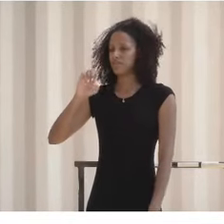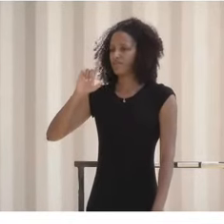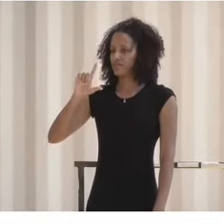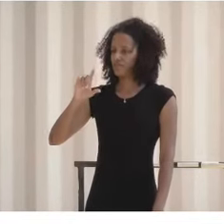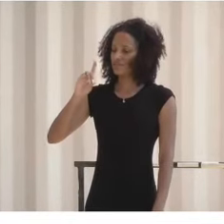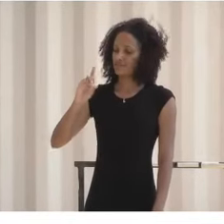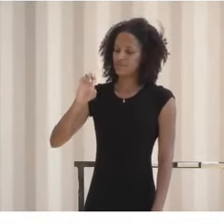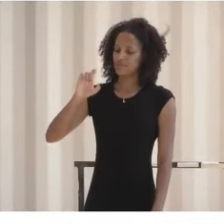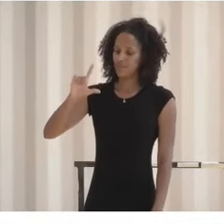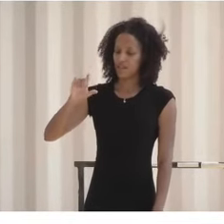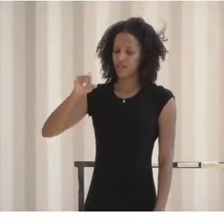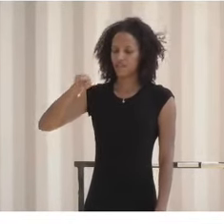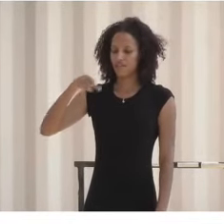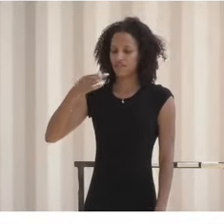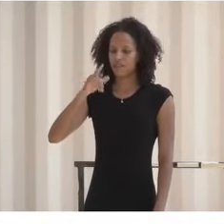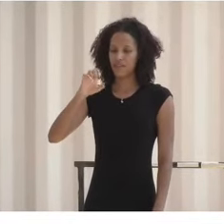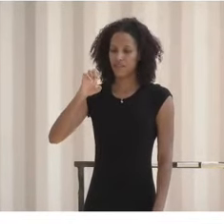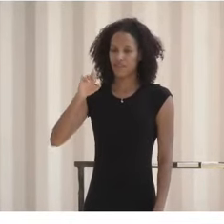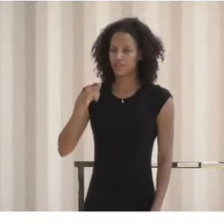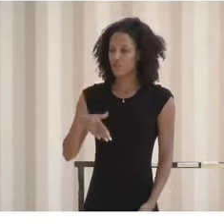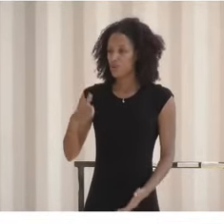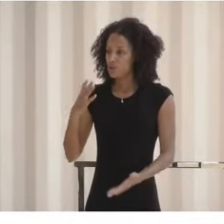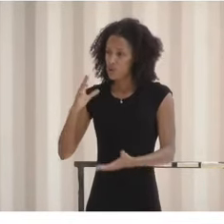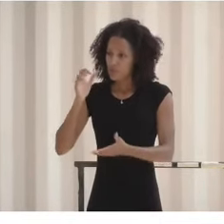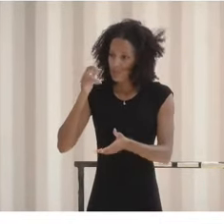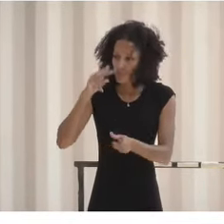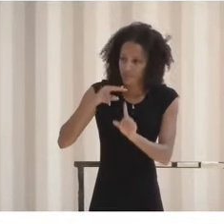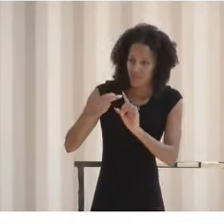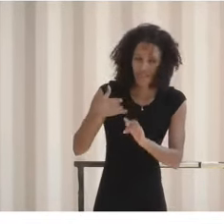your context in the Maasai Mara, how do